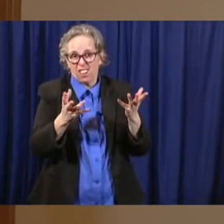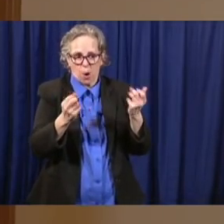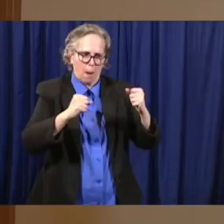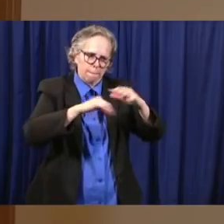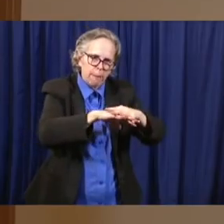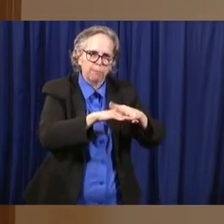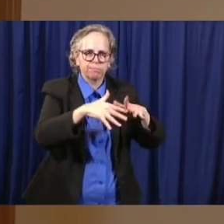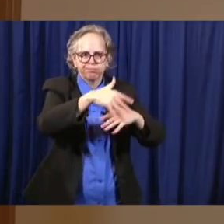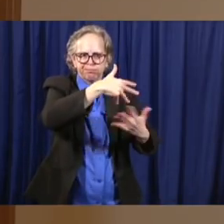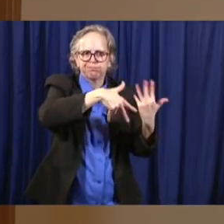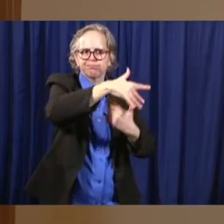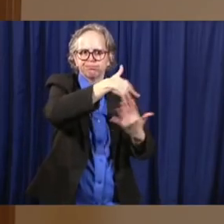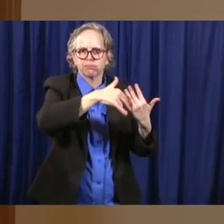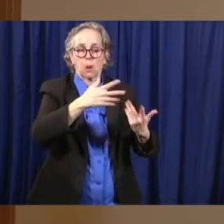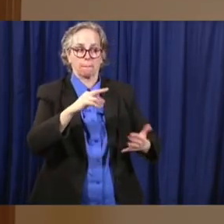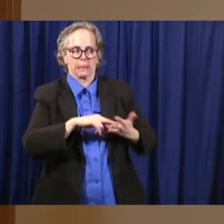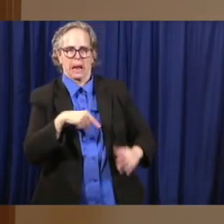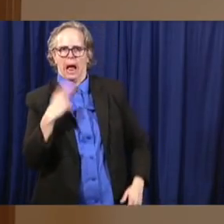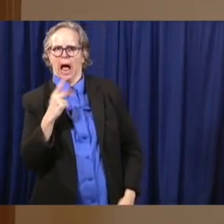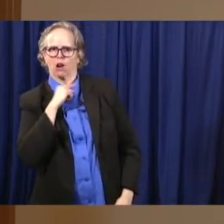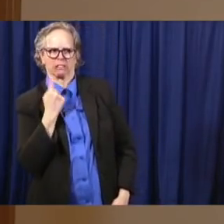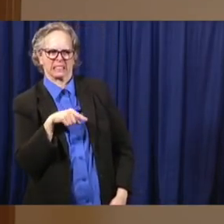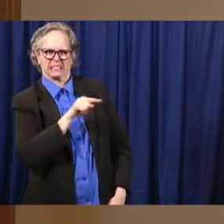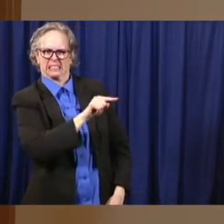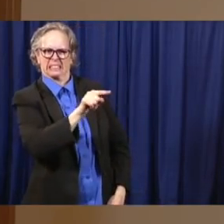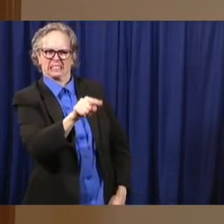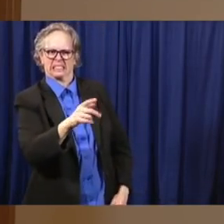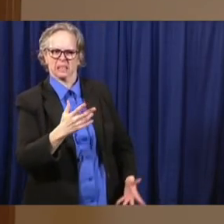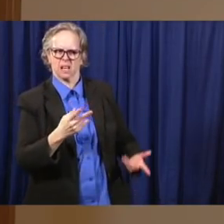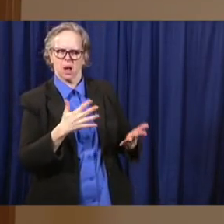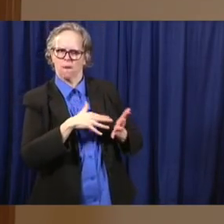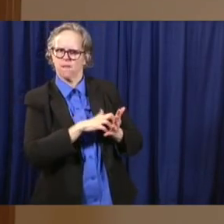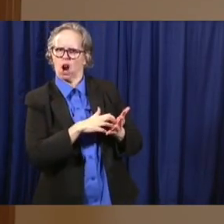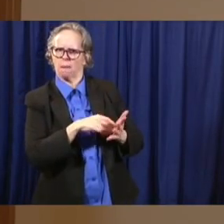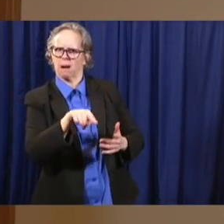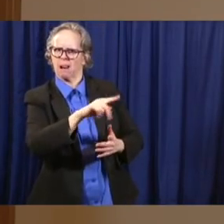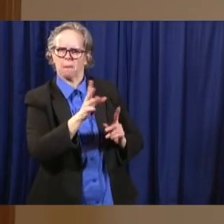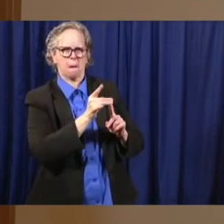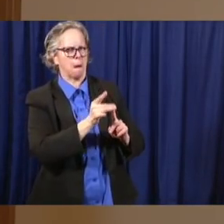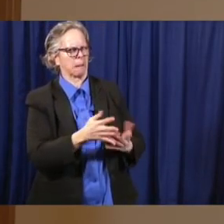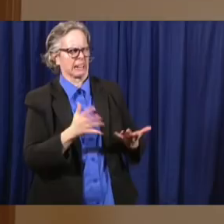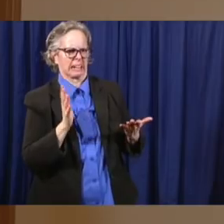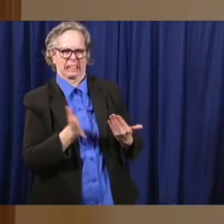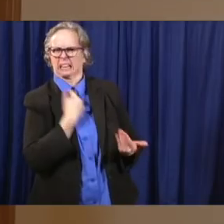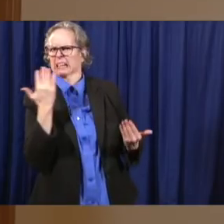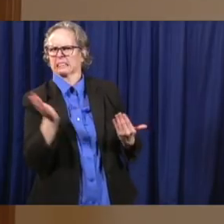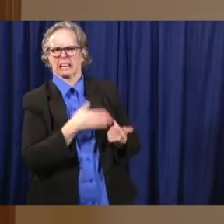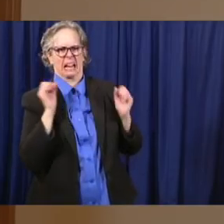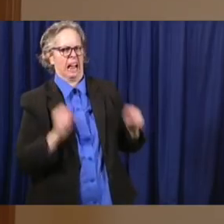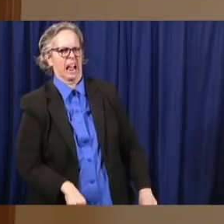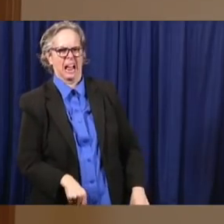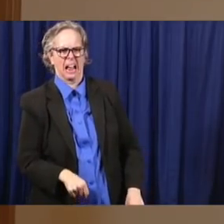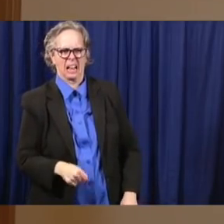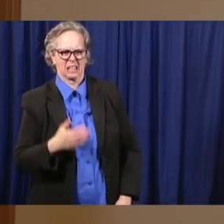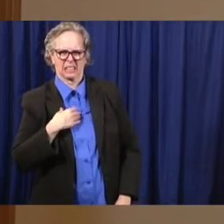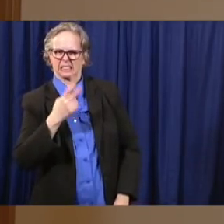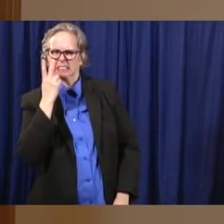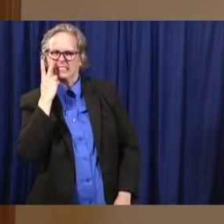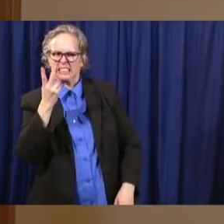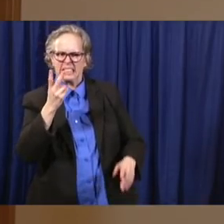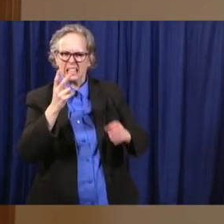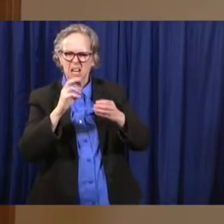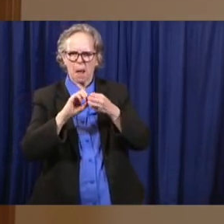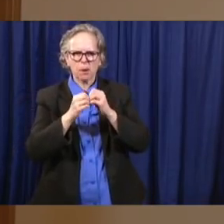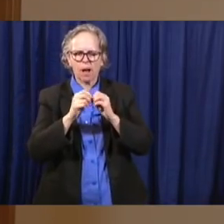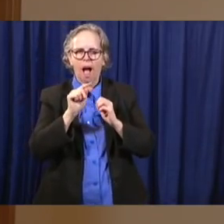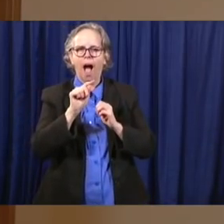at risk. They have more vulnerable populations. And you'll see some of that, and it's why it's so important that we are not spreading this disease, we're